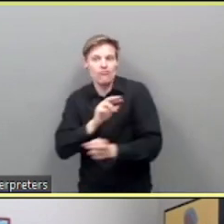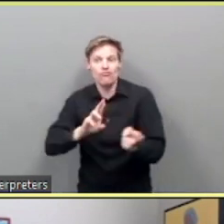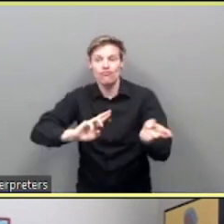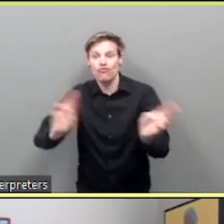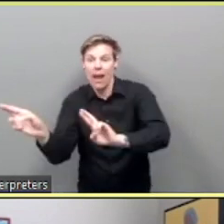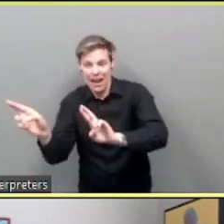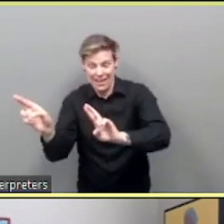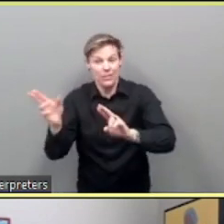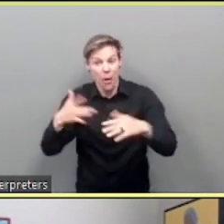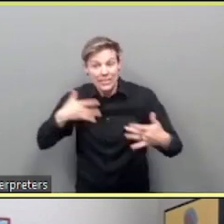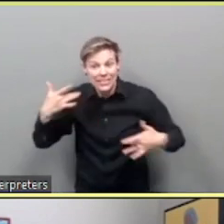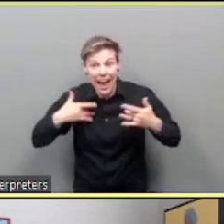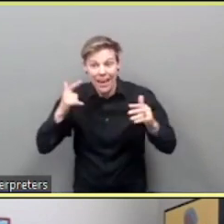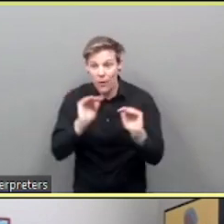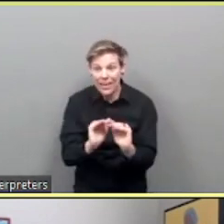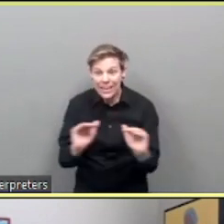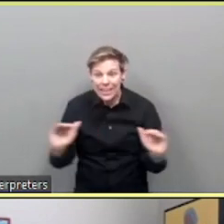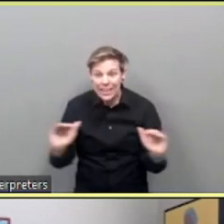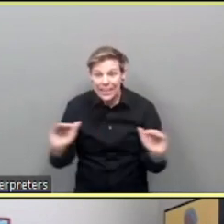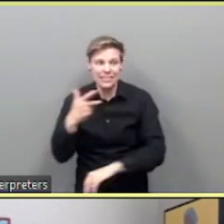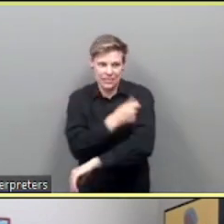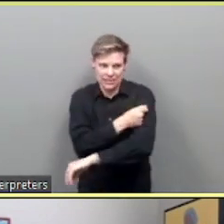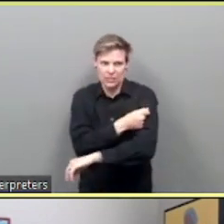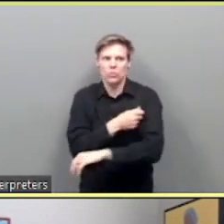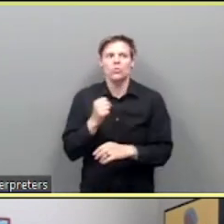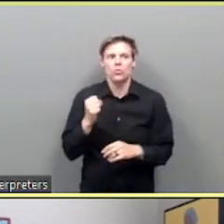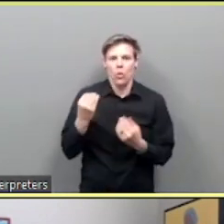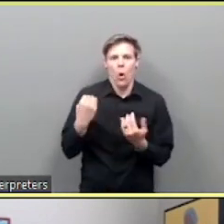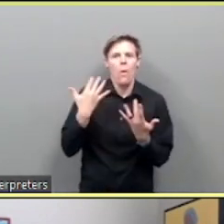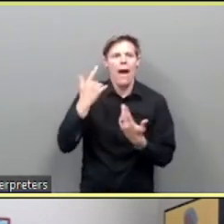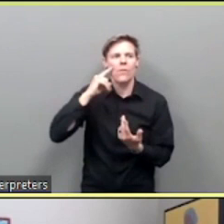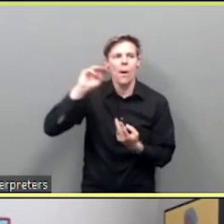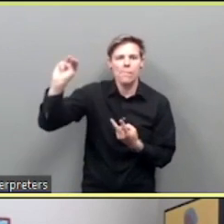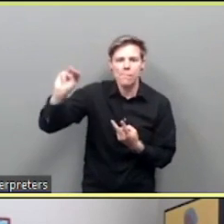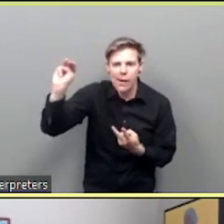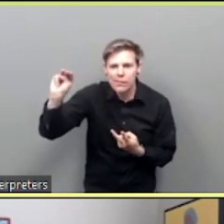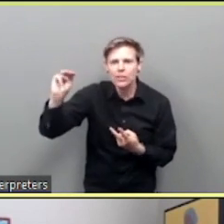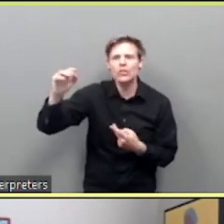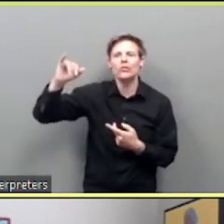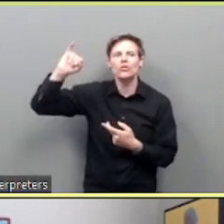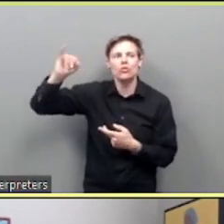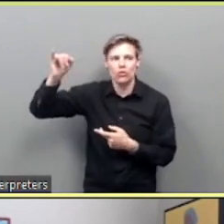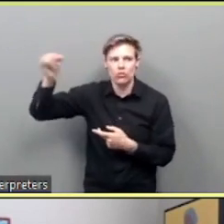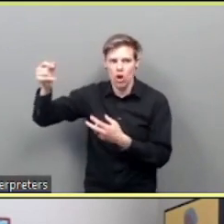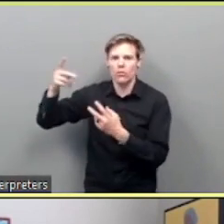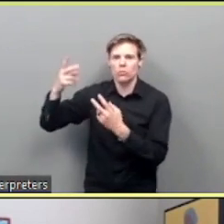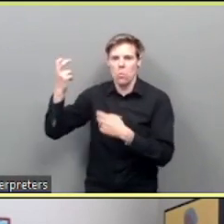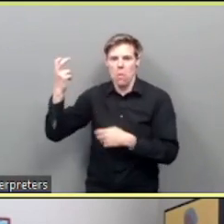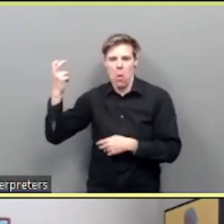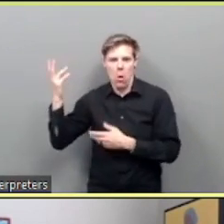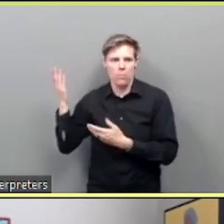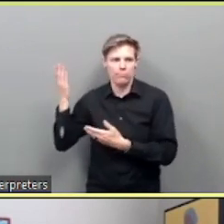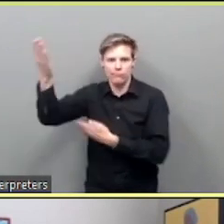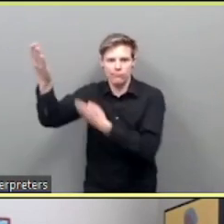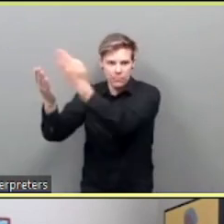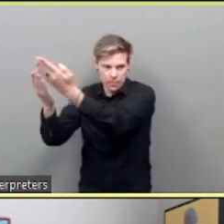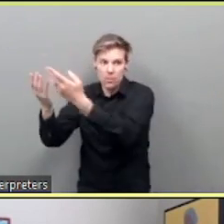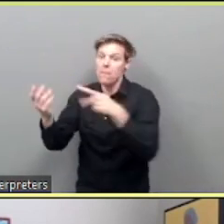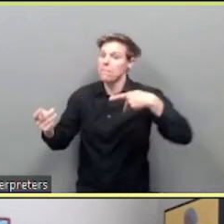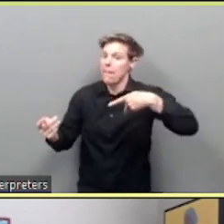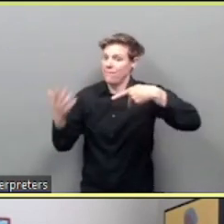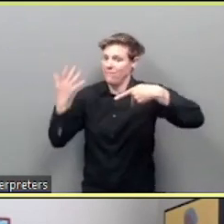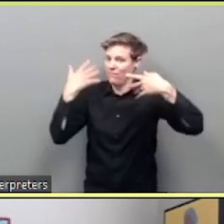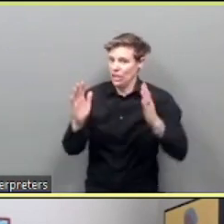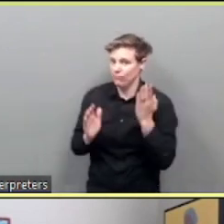awaiting on word about Moderna and J&J boosters. And then of course the Pfizer booster for other subgroups that are the younger